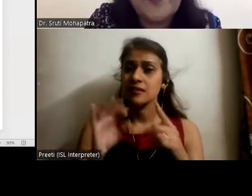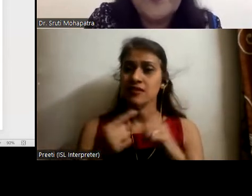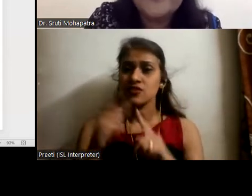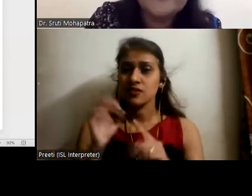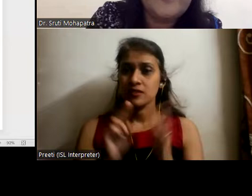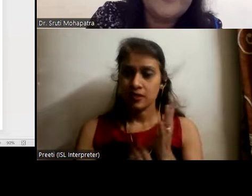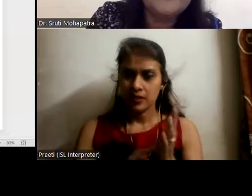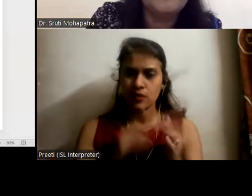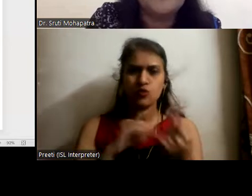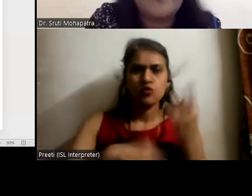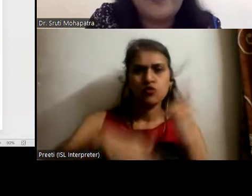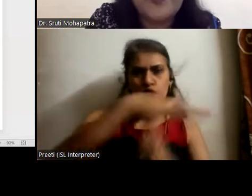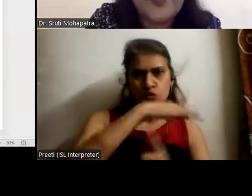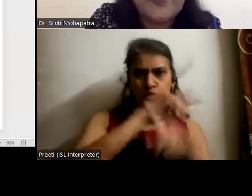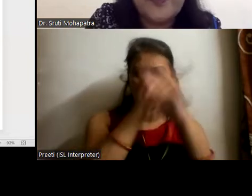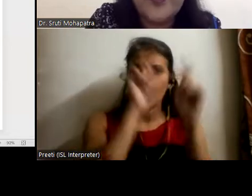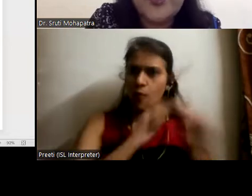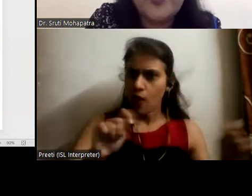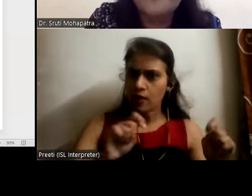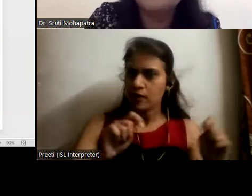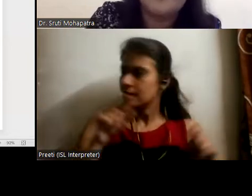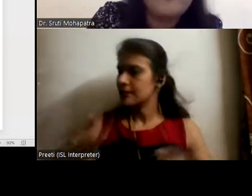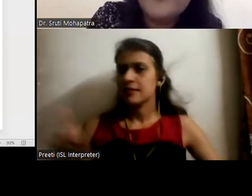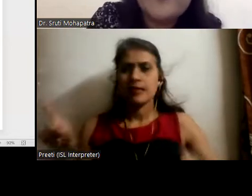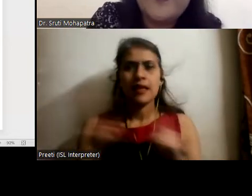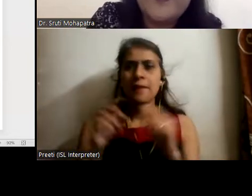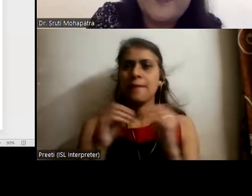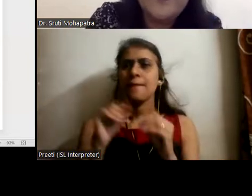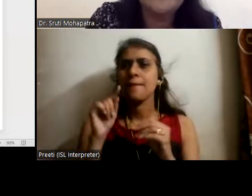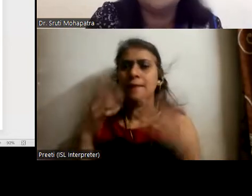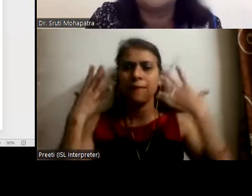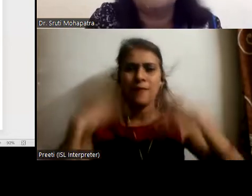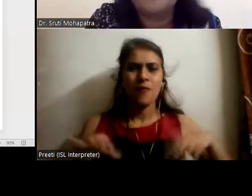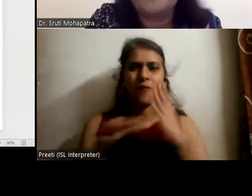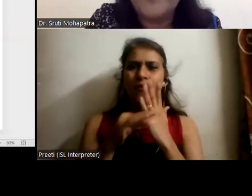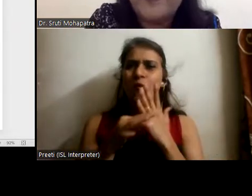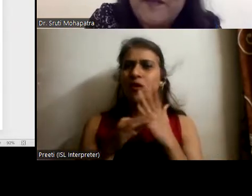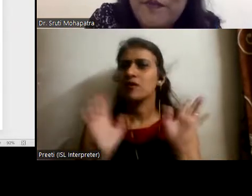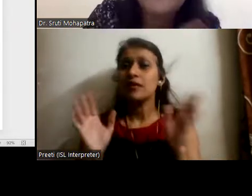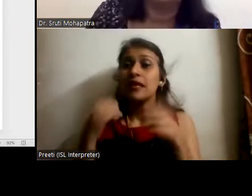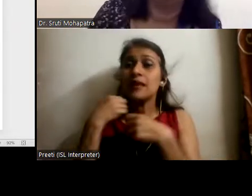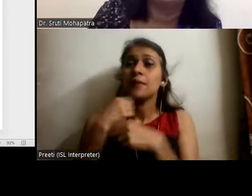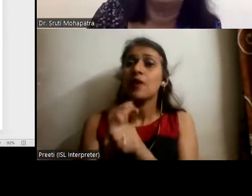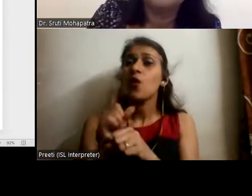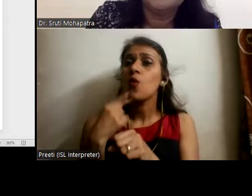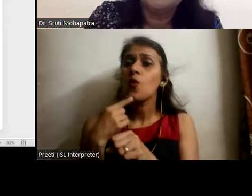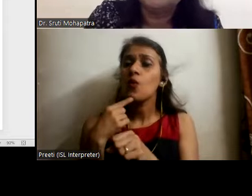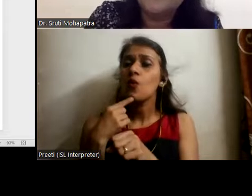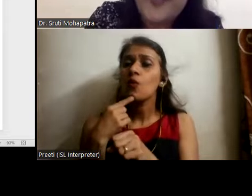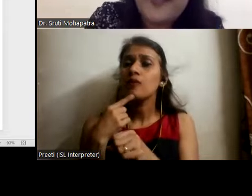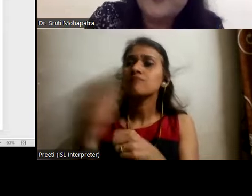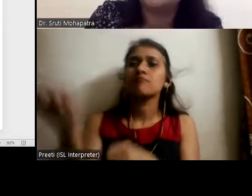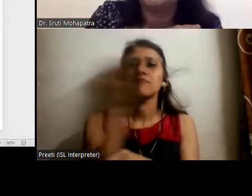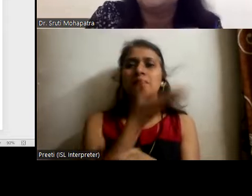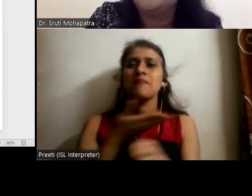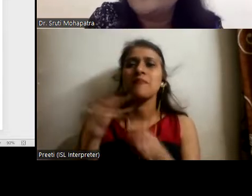model, disability is not a biological condition, but how it is created? It is created by the built environment. So